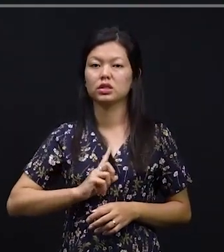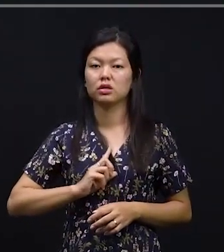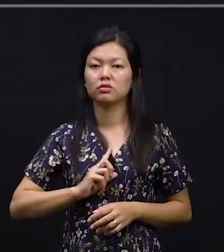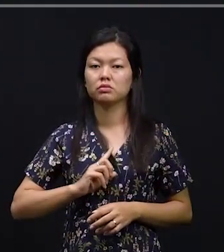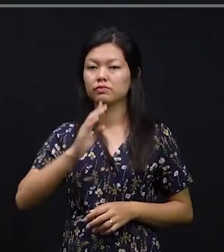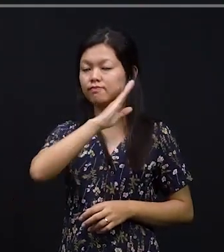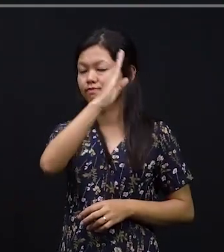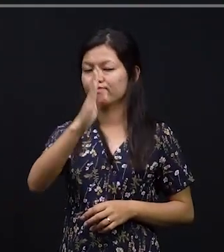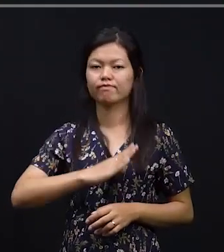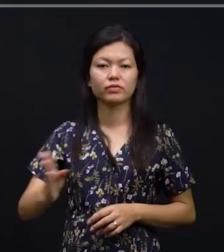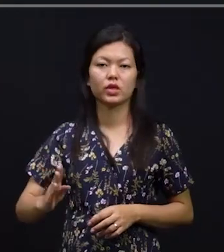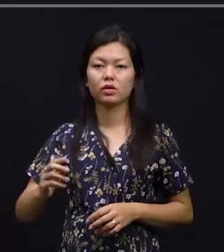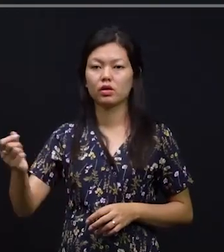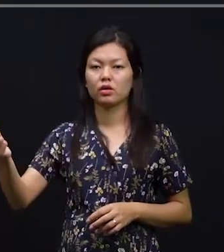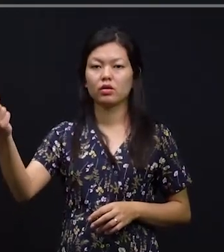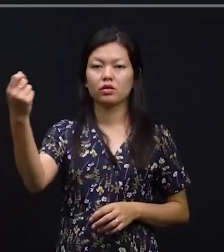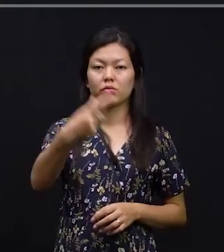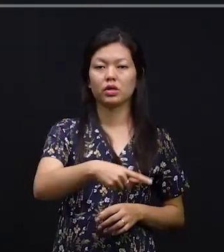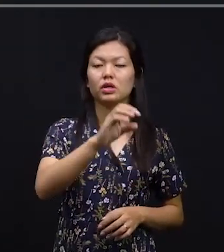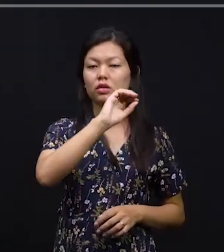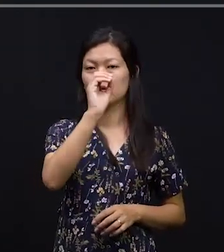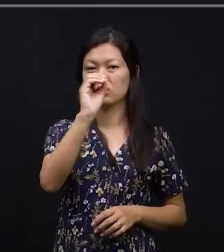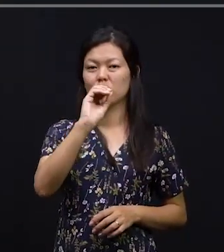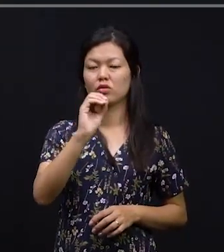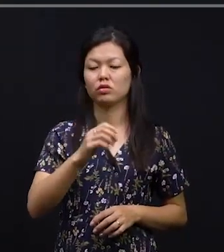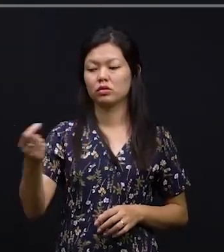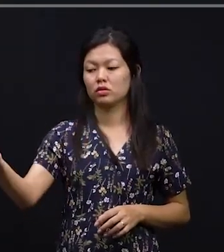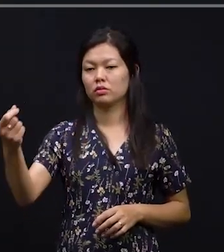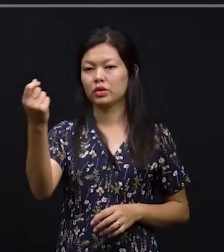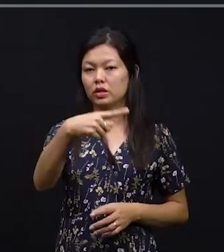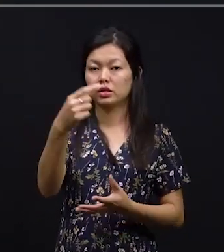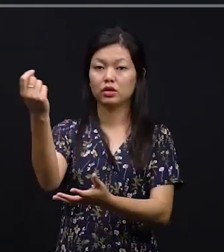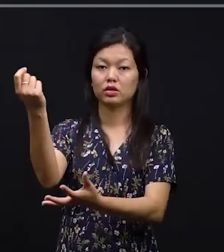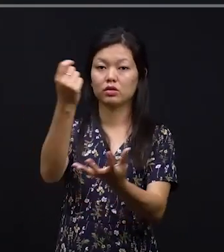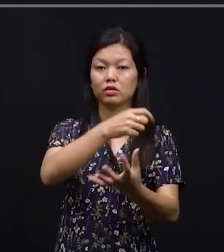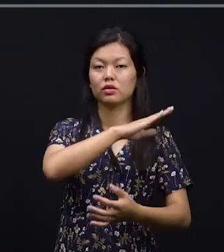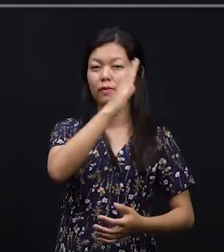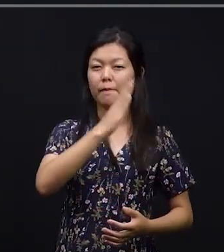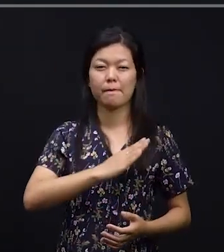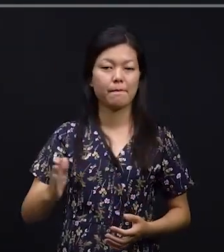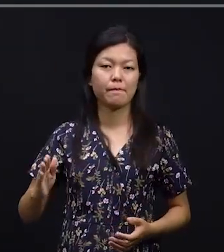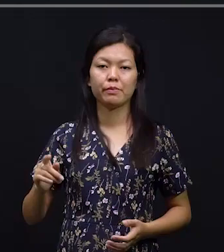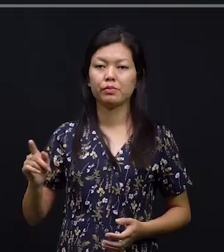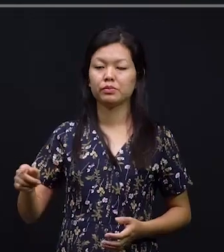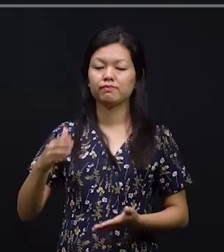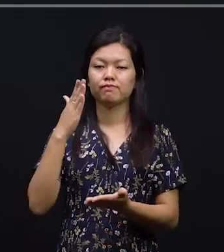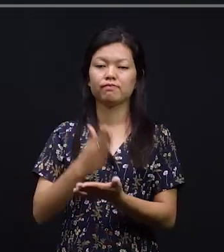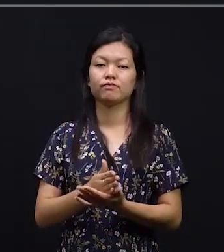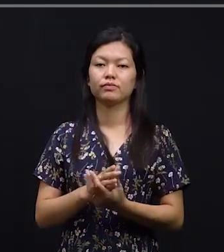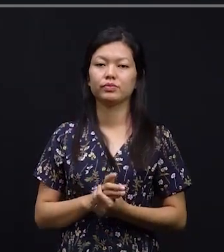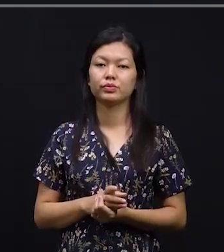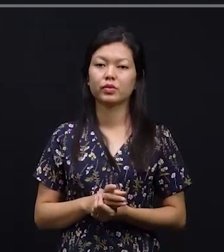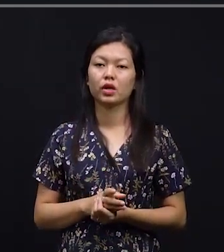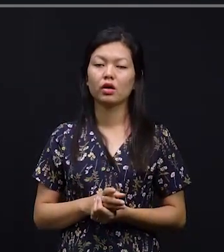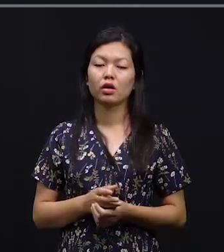they thought, you want to be anonymous. There are some people who does not want their name to be written. So they thought that Mr. Scrooge